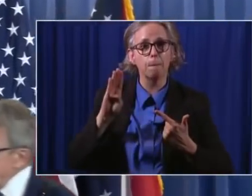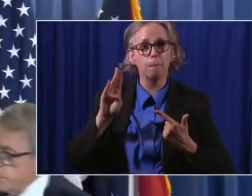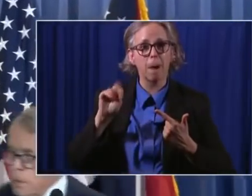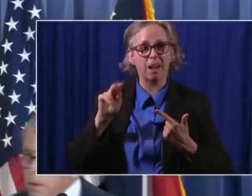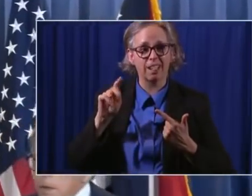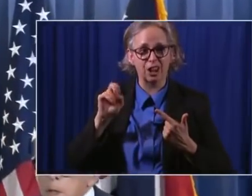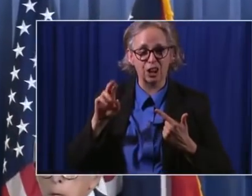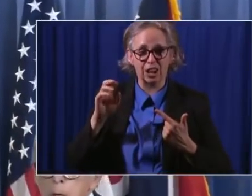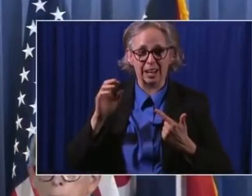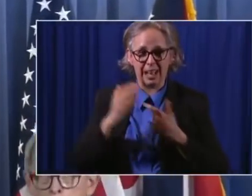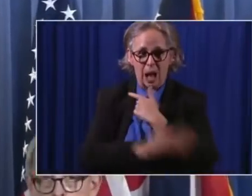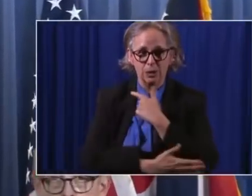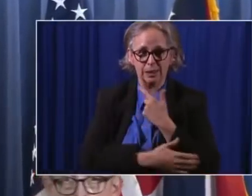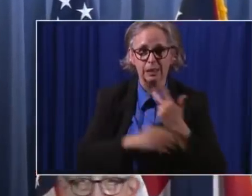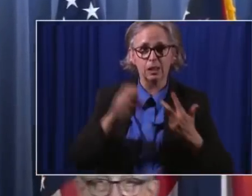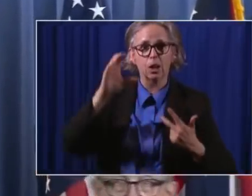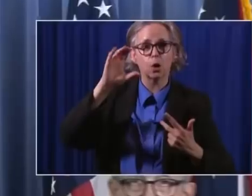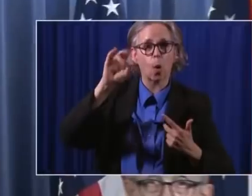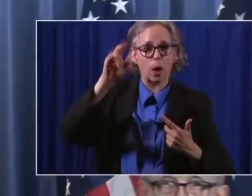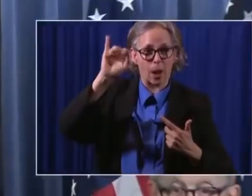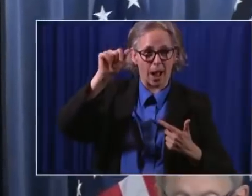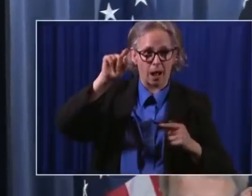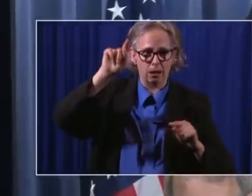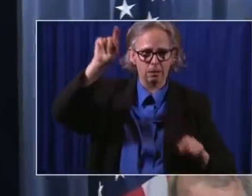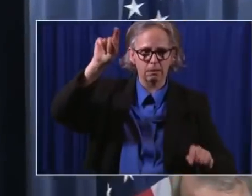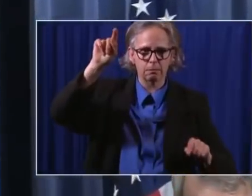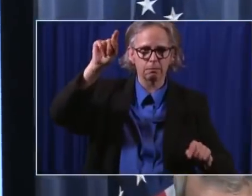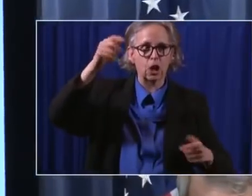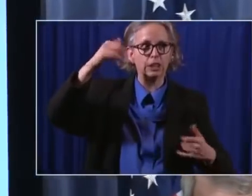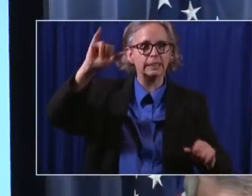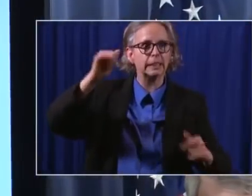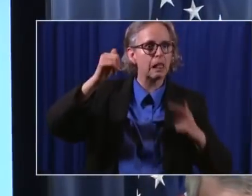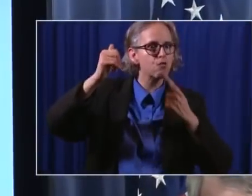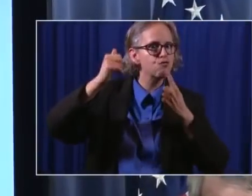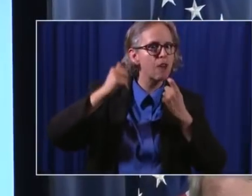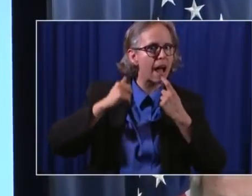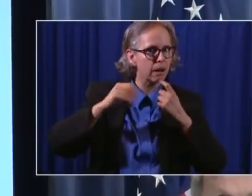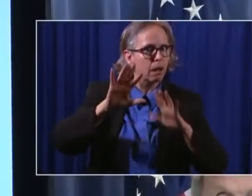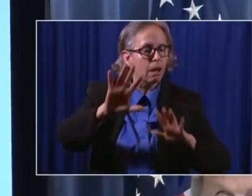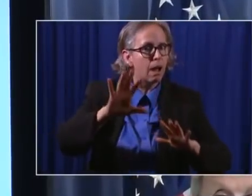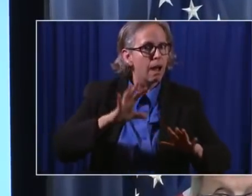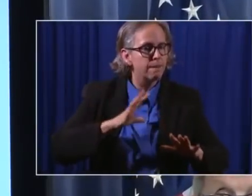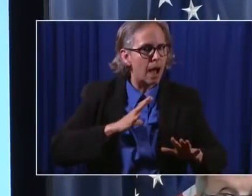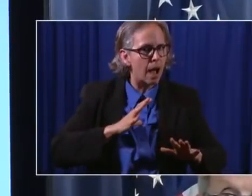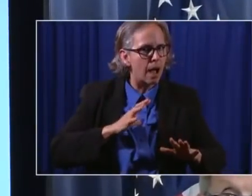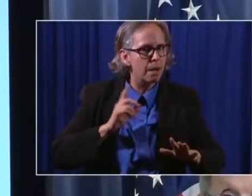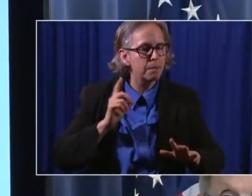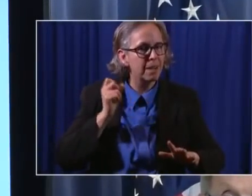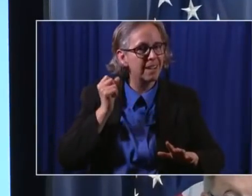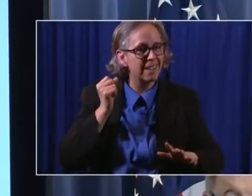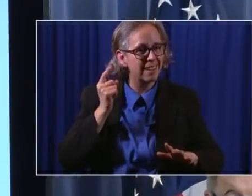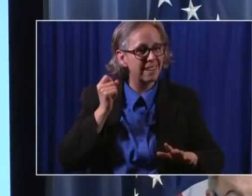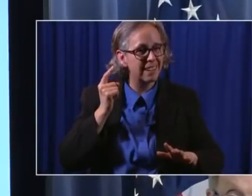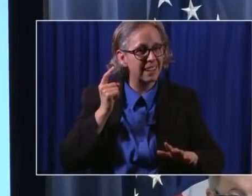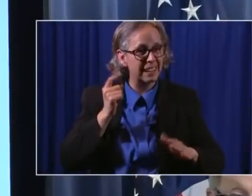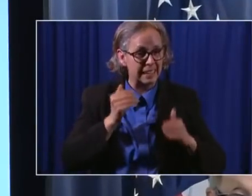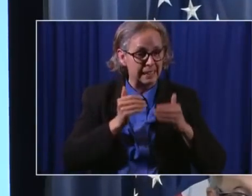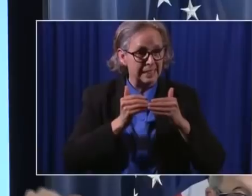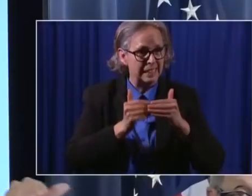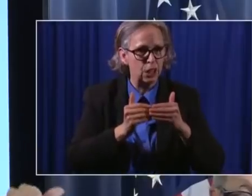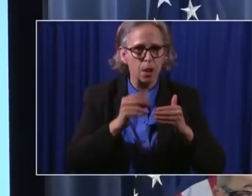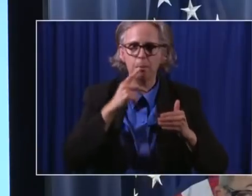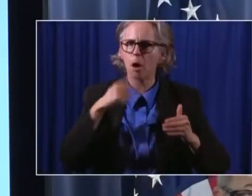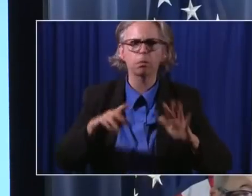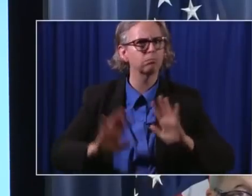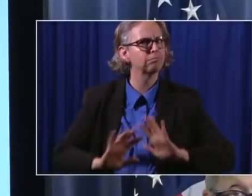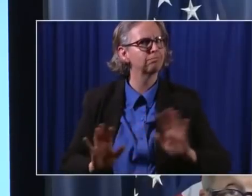Cuyahoga County are still red, but they're off what we call the watch list, that